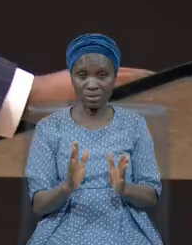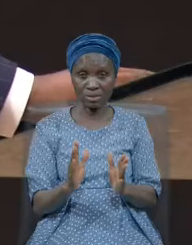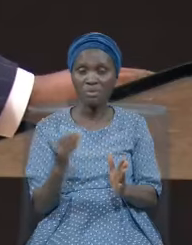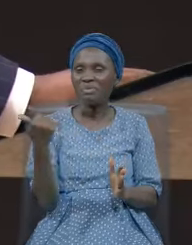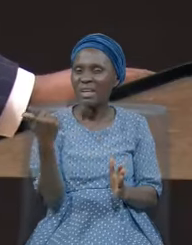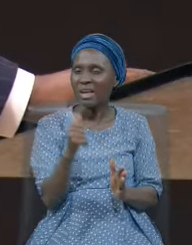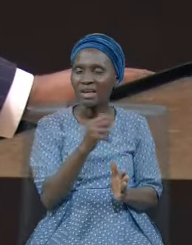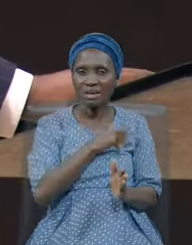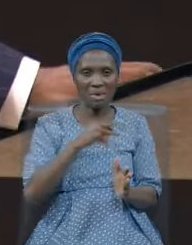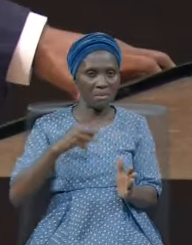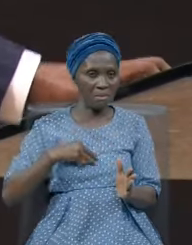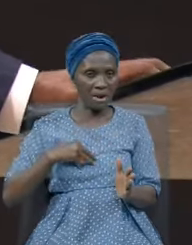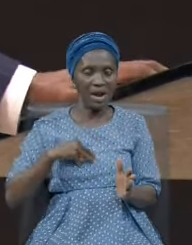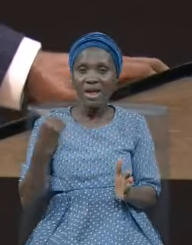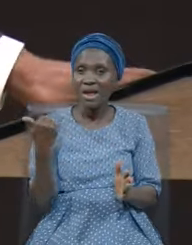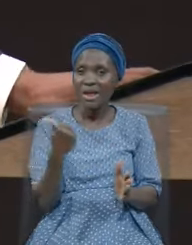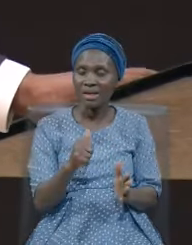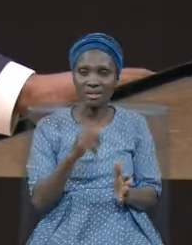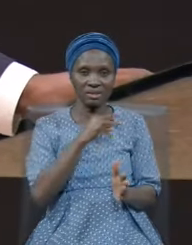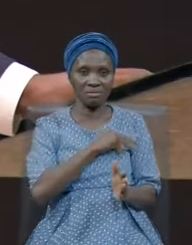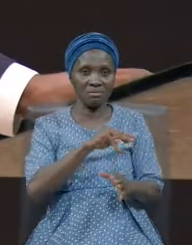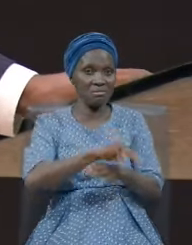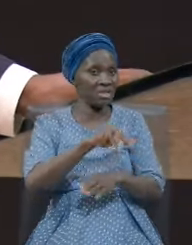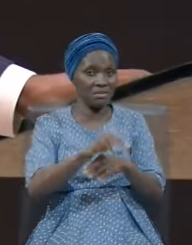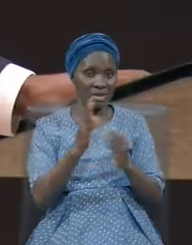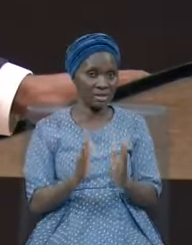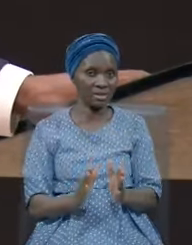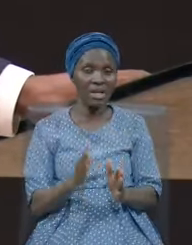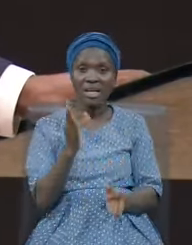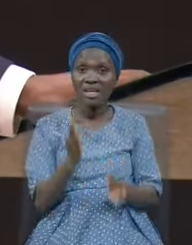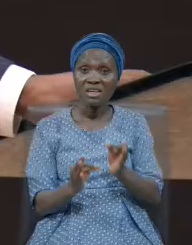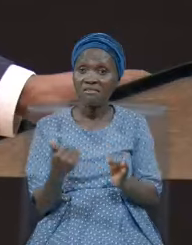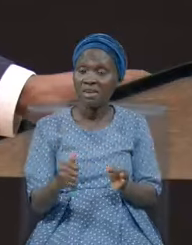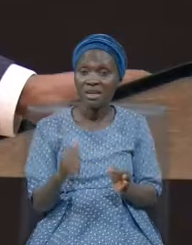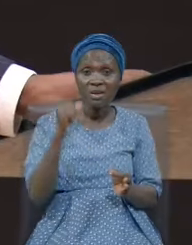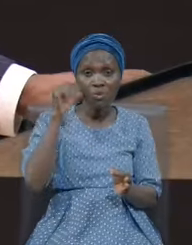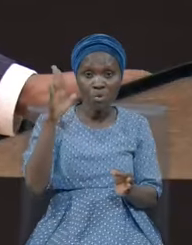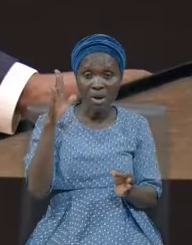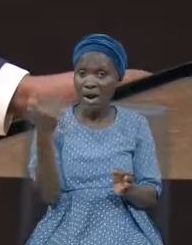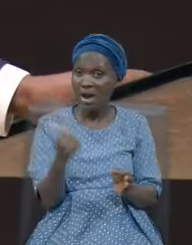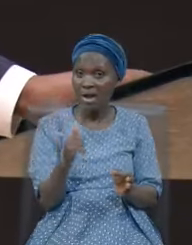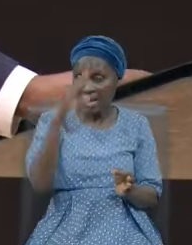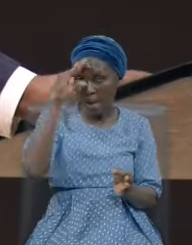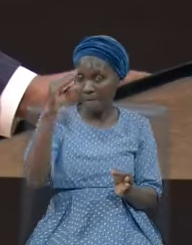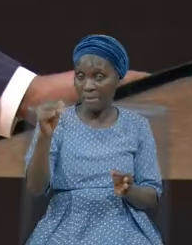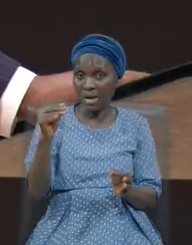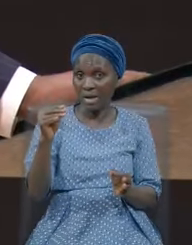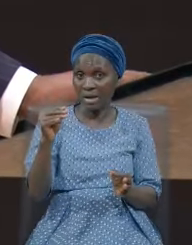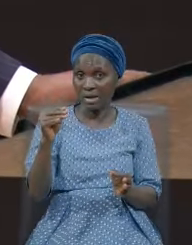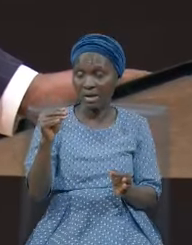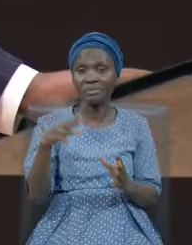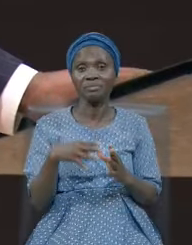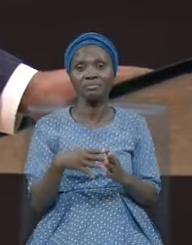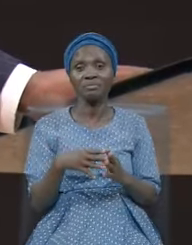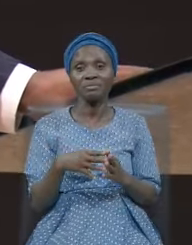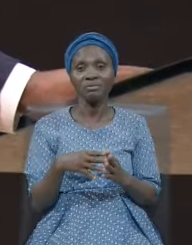any member, any minister, if any man, if any woman, an office holding